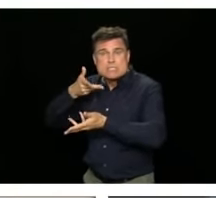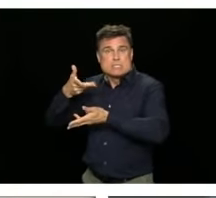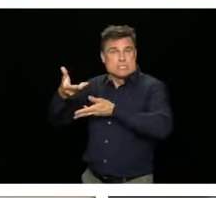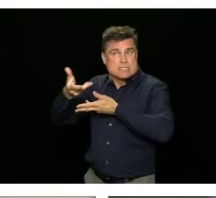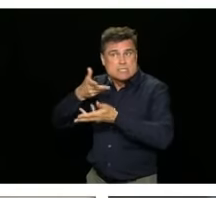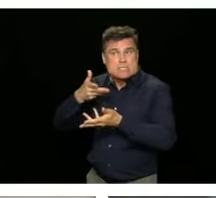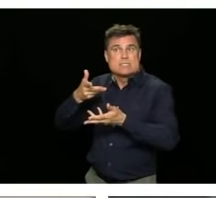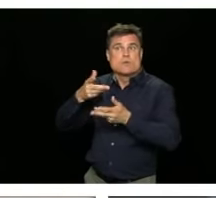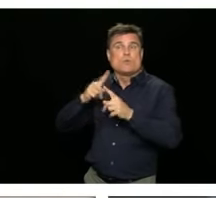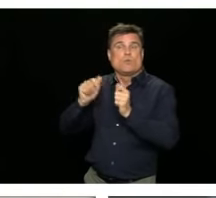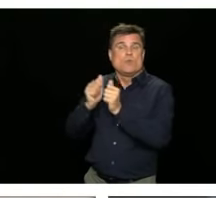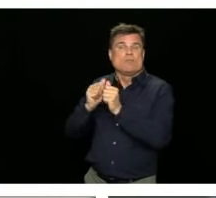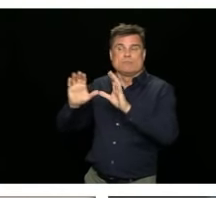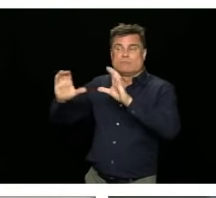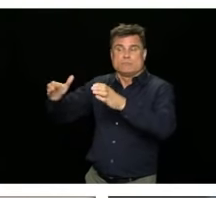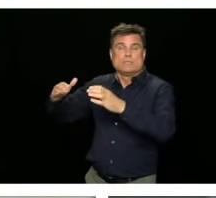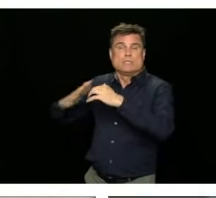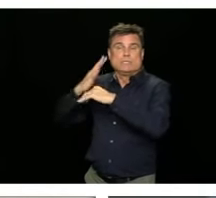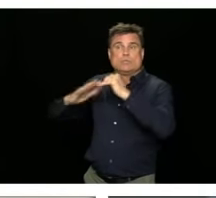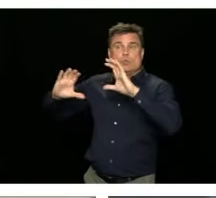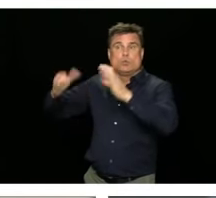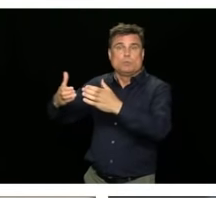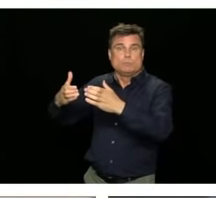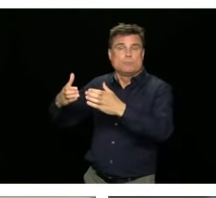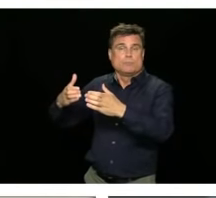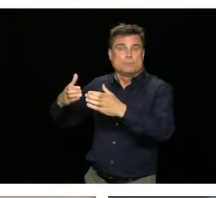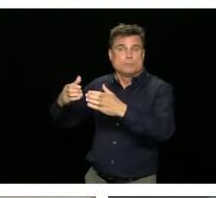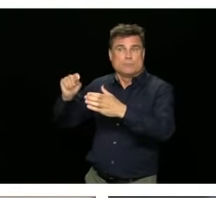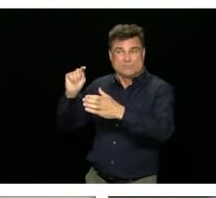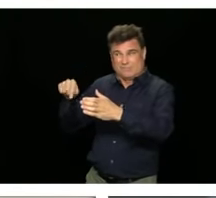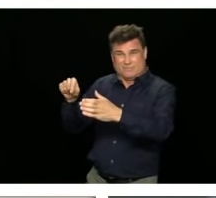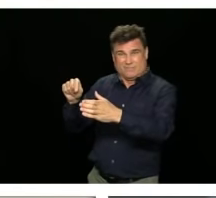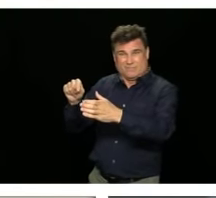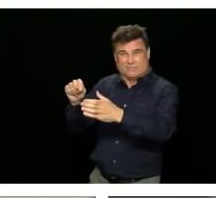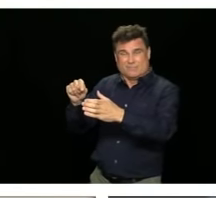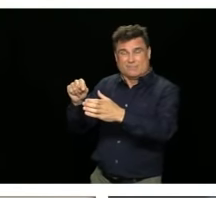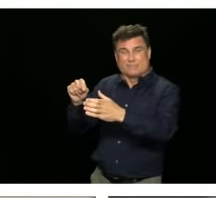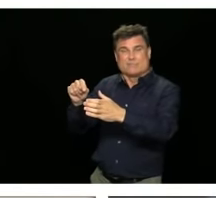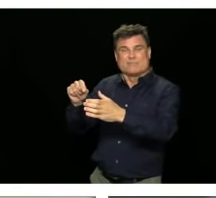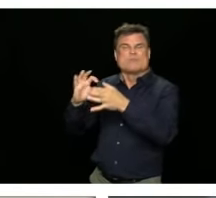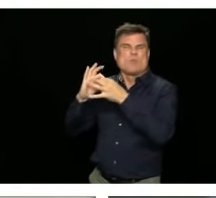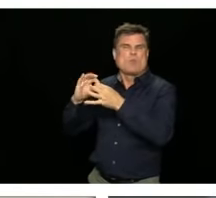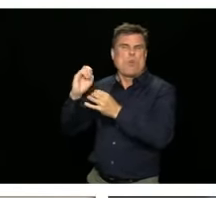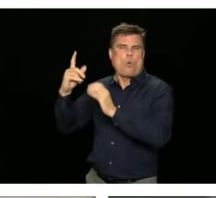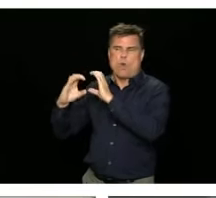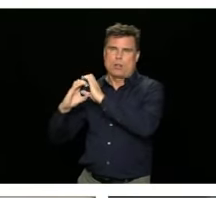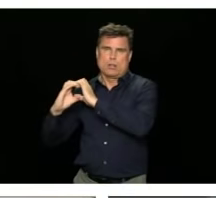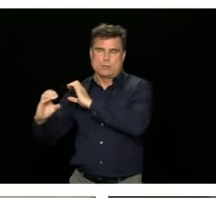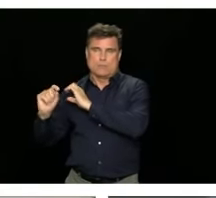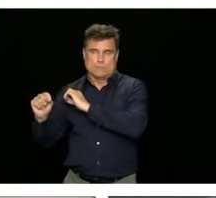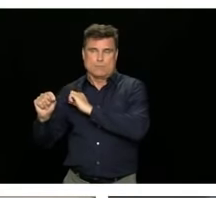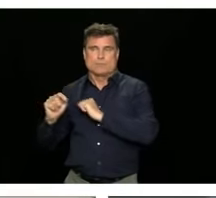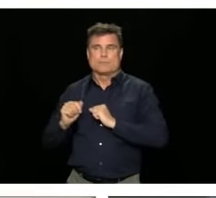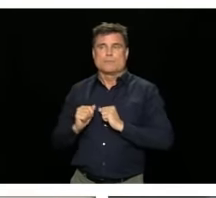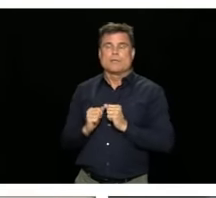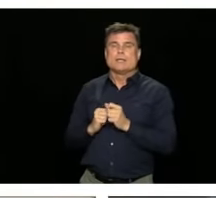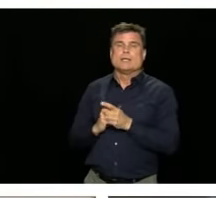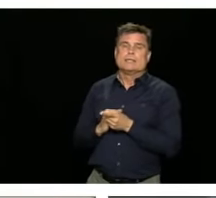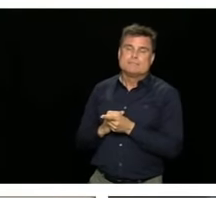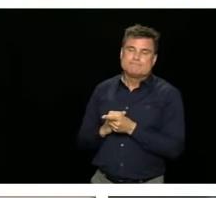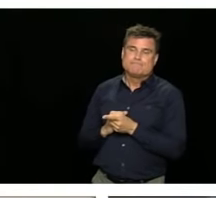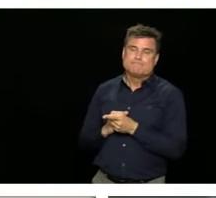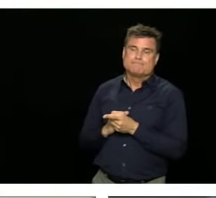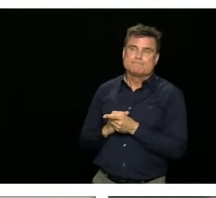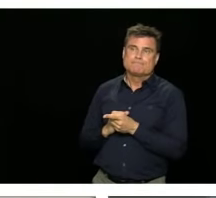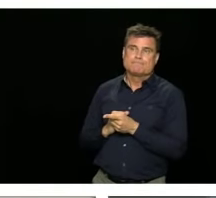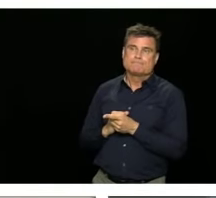That it's not can't go forward. And I would say that it's proof that we need it more than ever. That is a tool that's